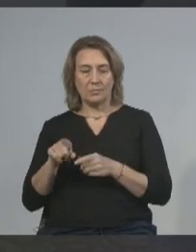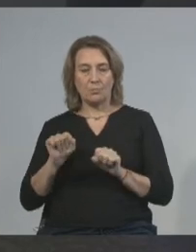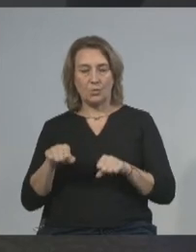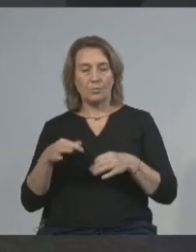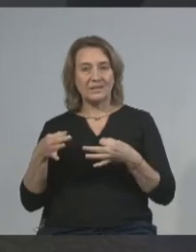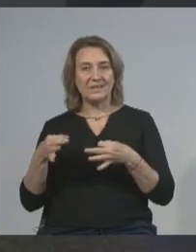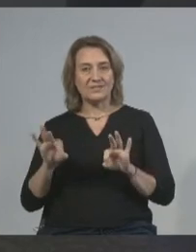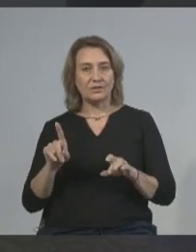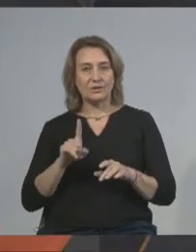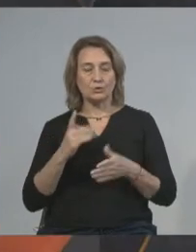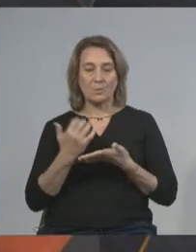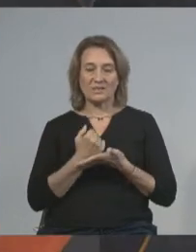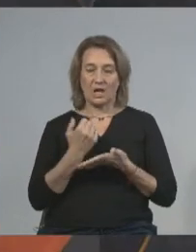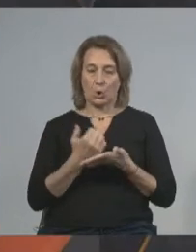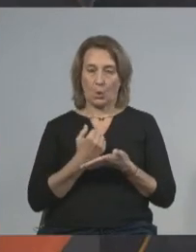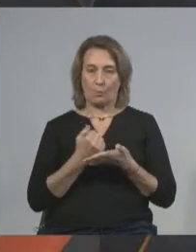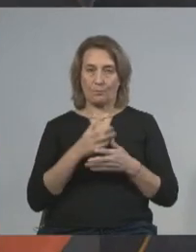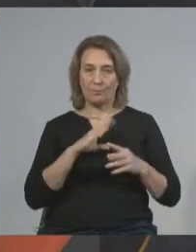high traffic